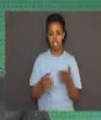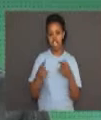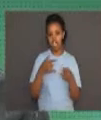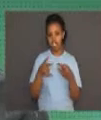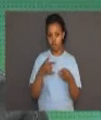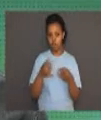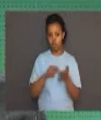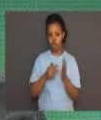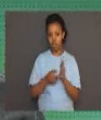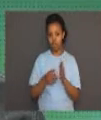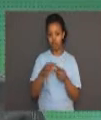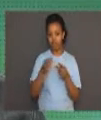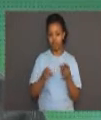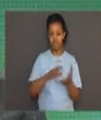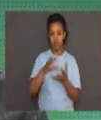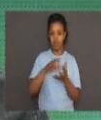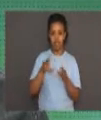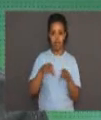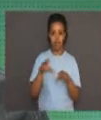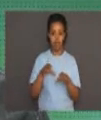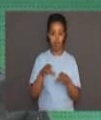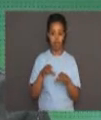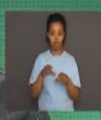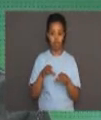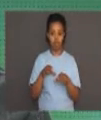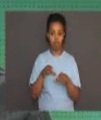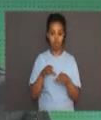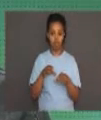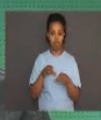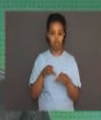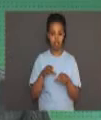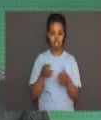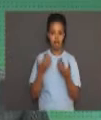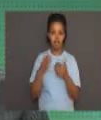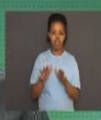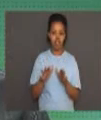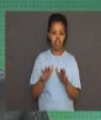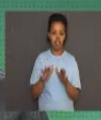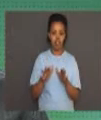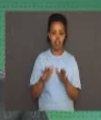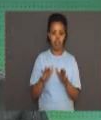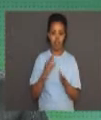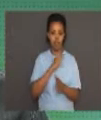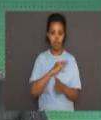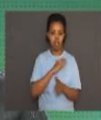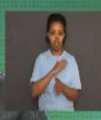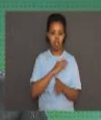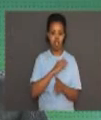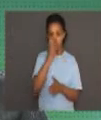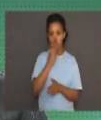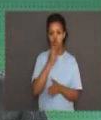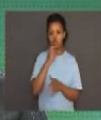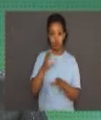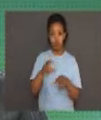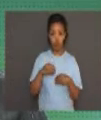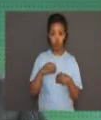have been selectively bred to exhibit the undesirable traits that are present in their